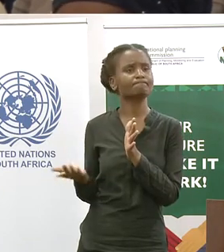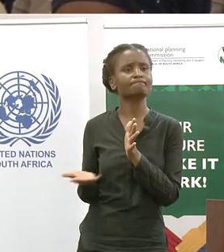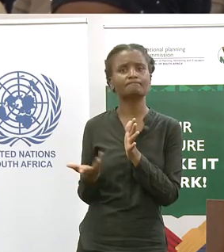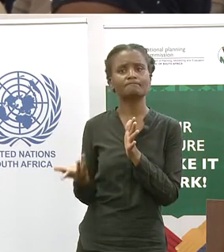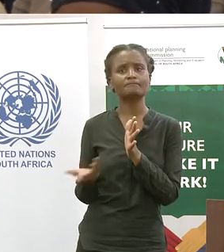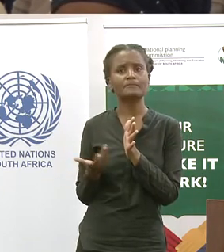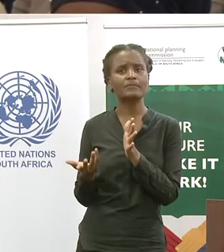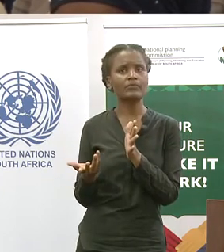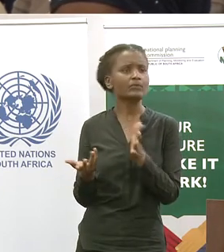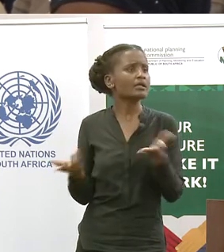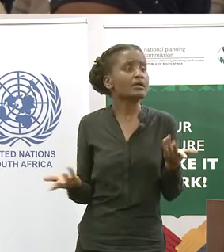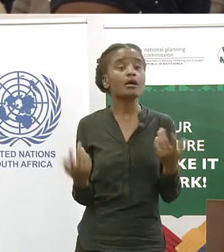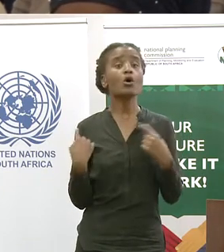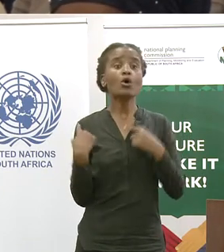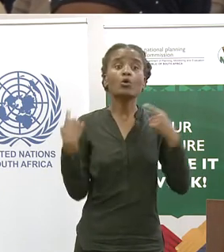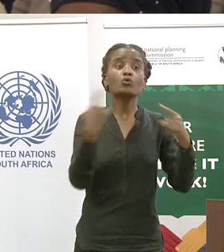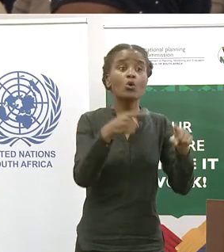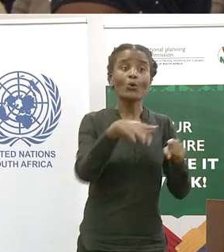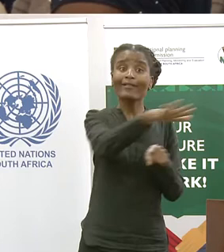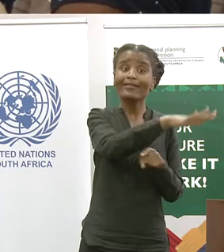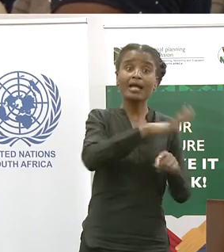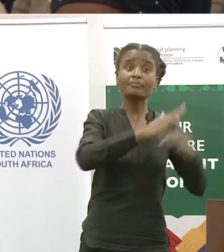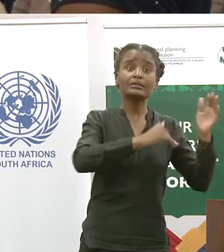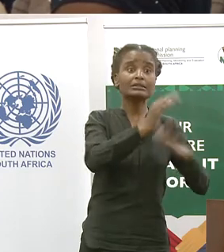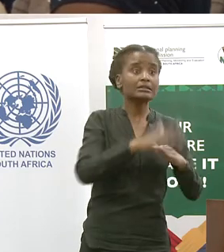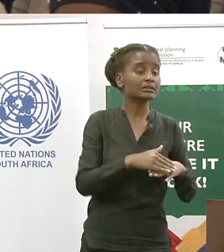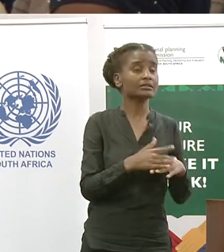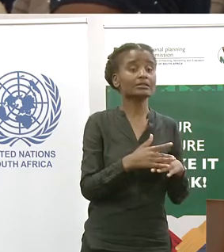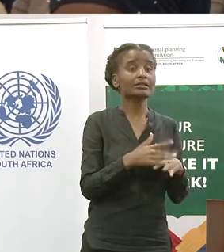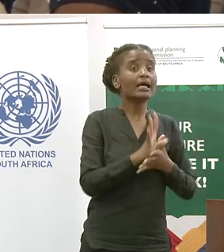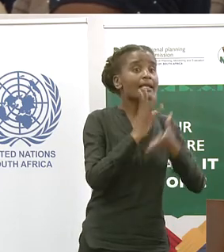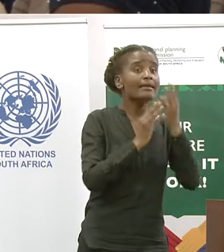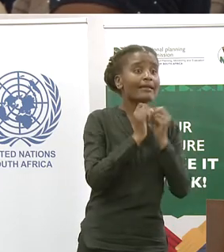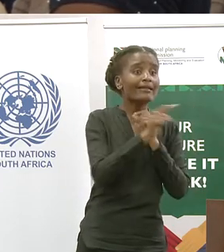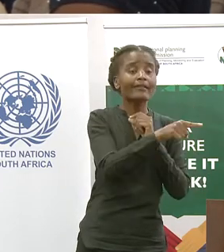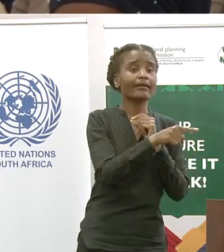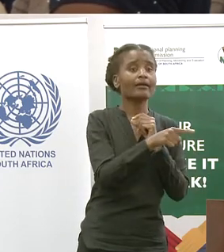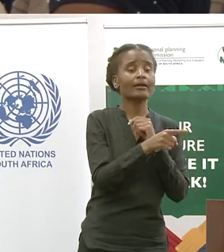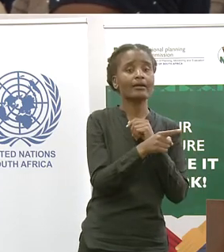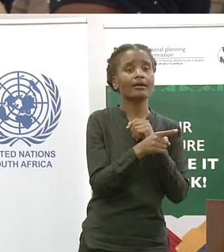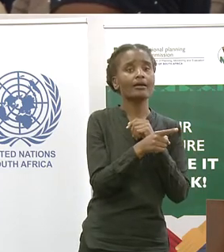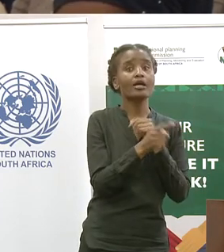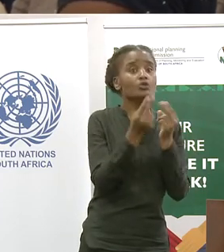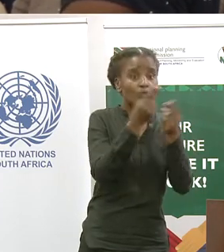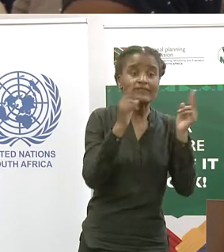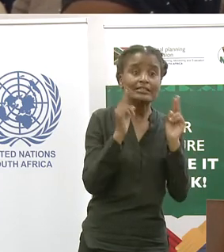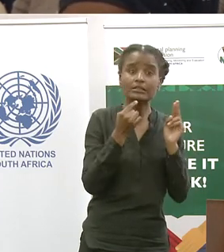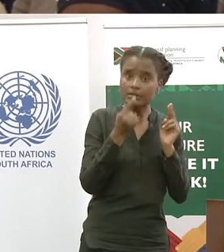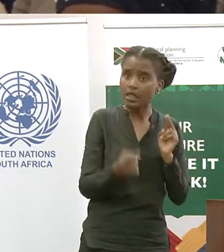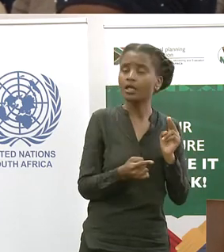asked to attend in that building, but the university is saying